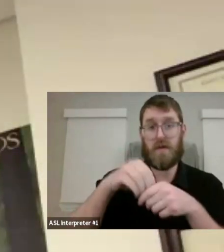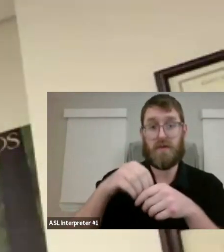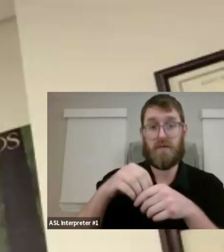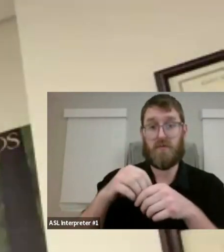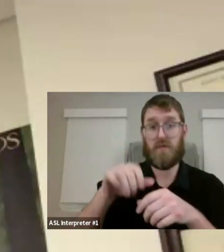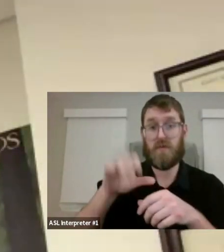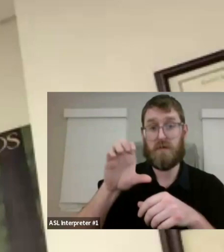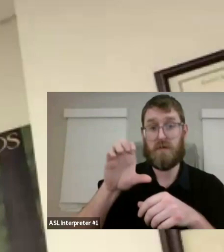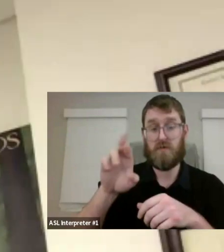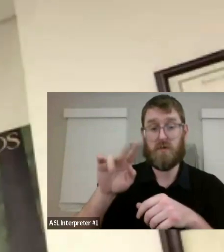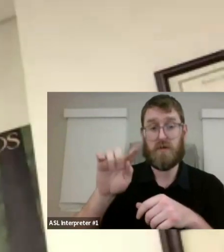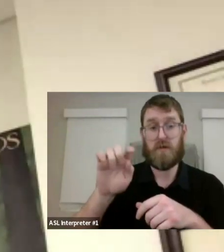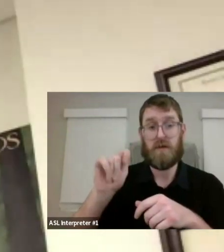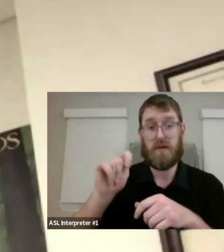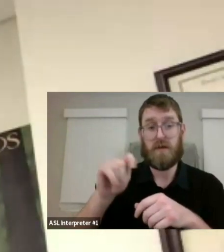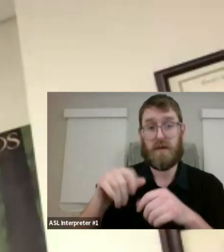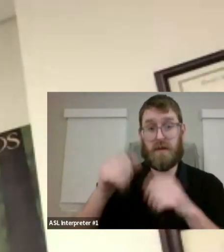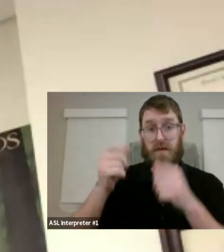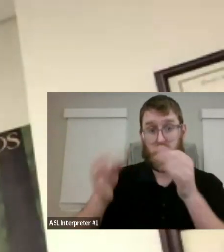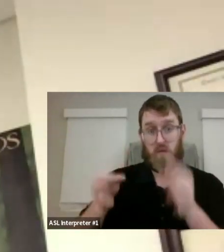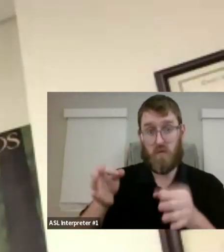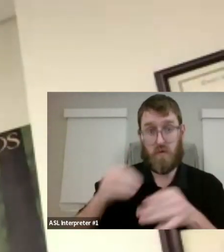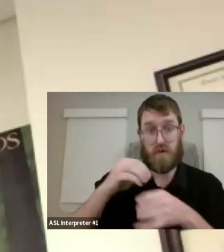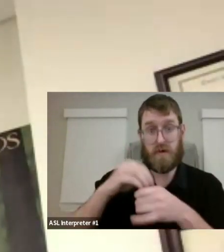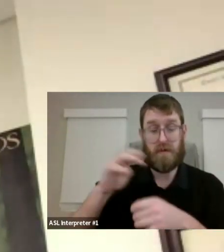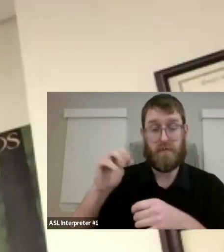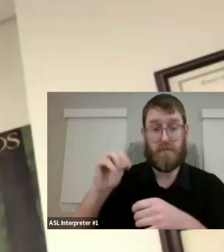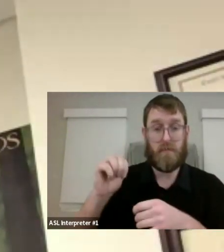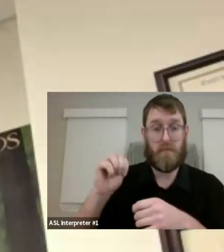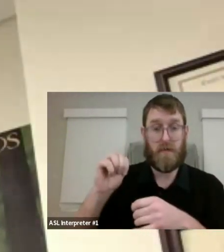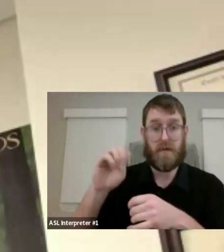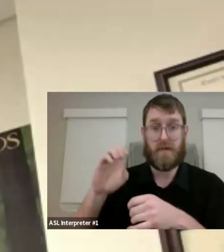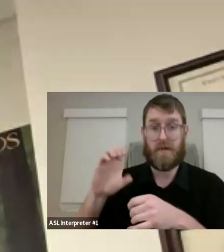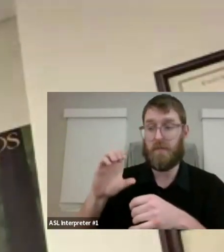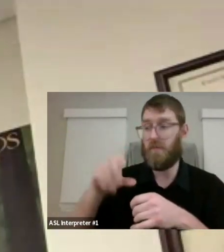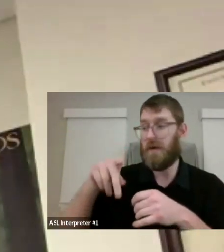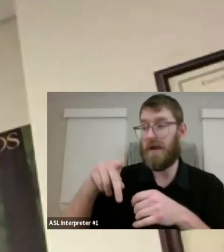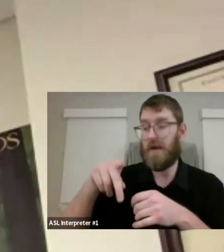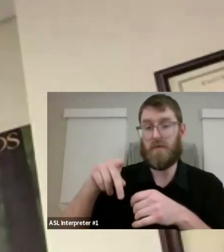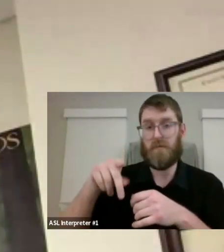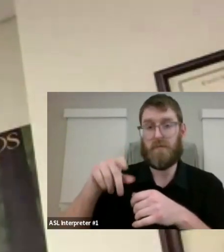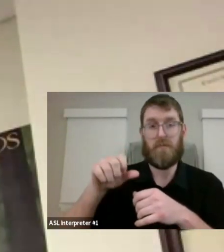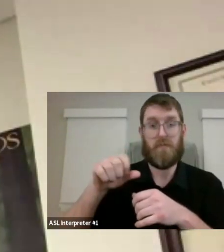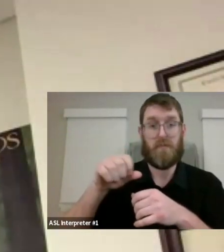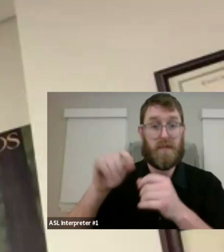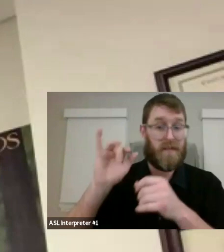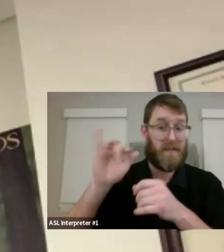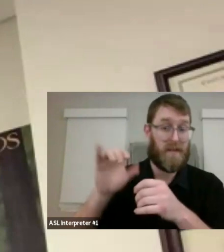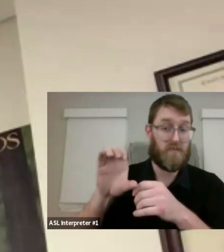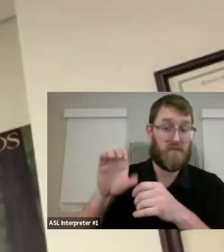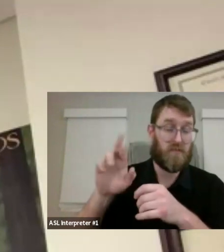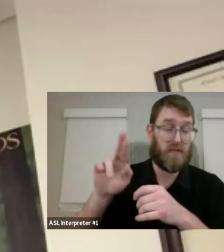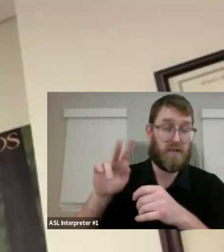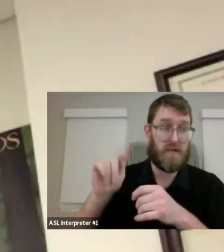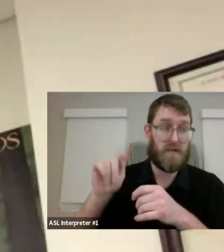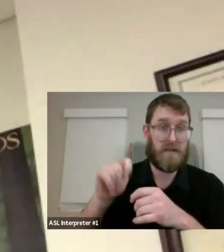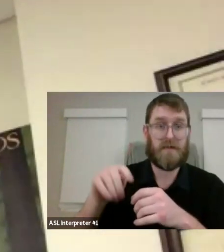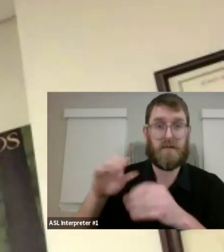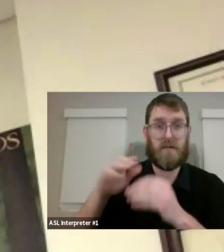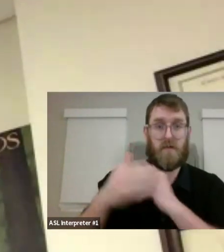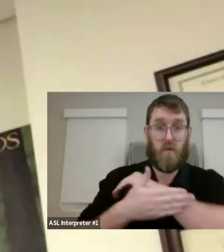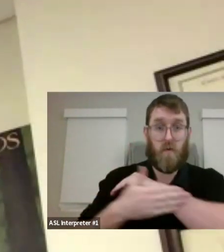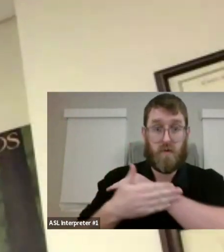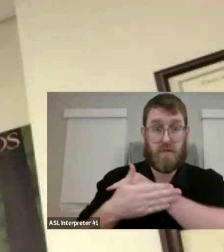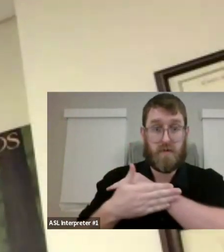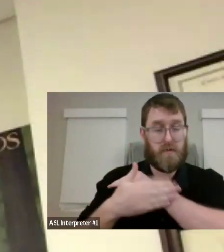courts. If you're in Montgomery County, you can walk into the Montgomery County Circuit Court to the